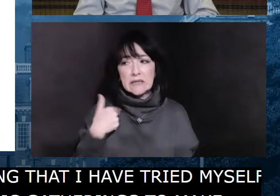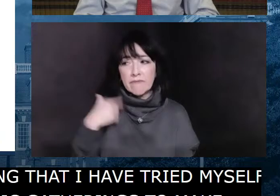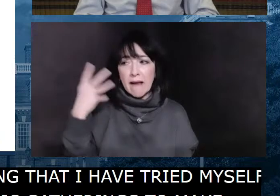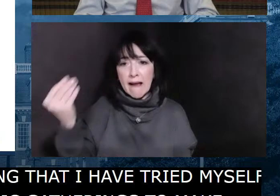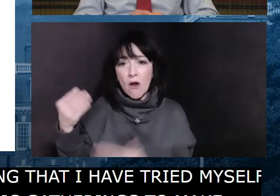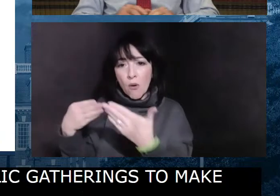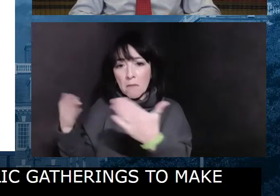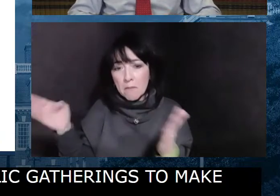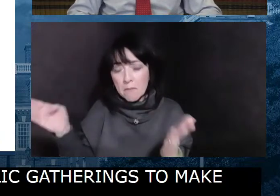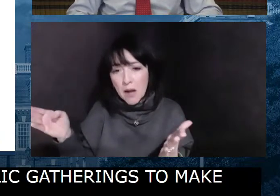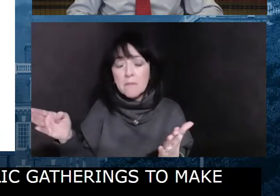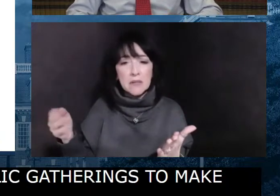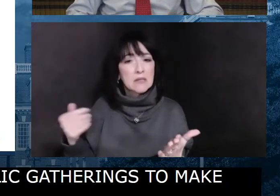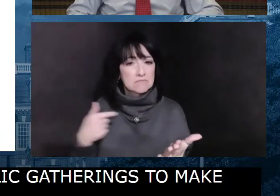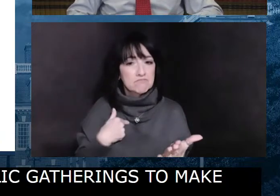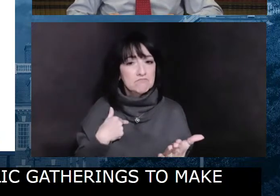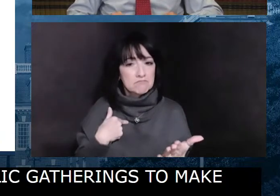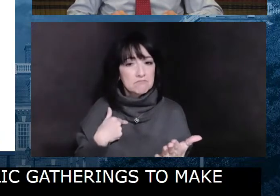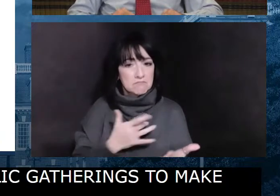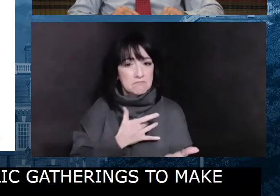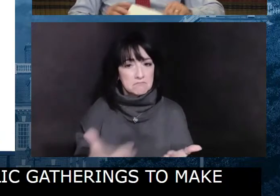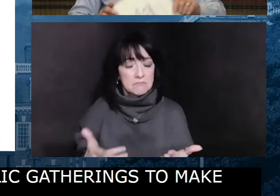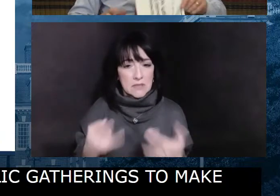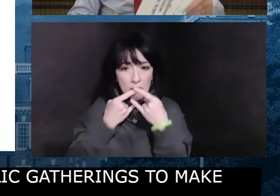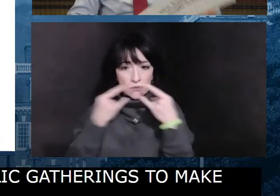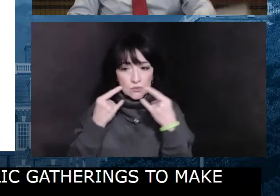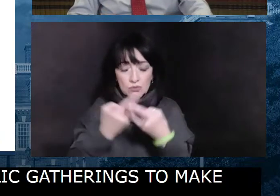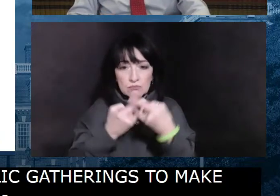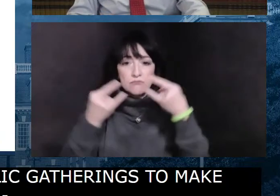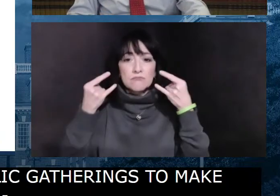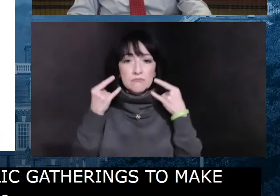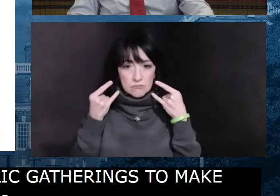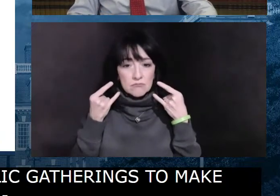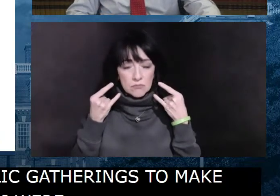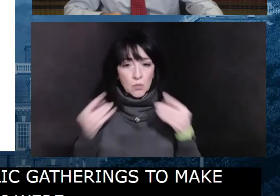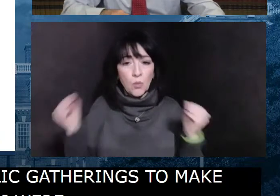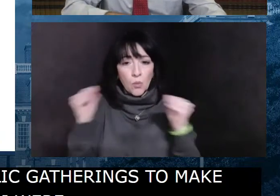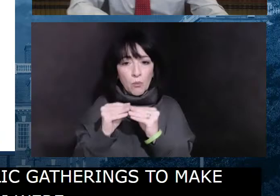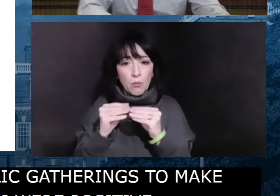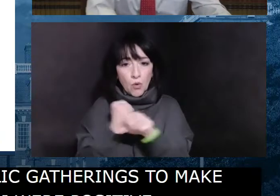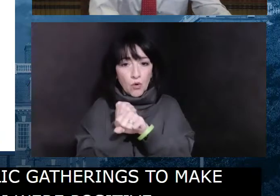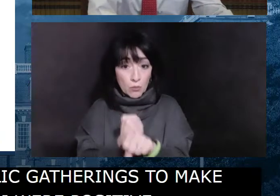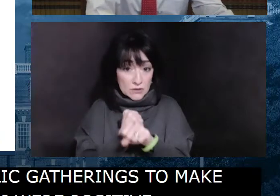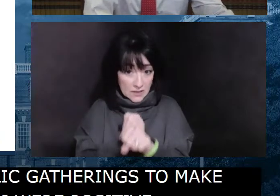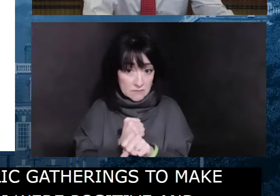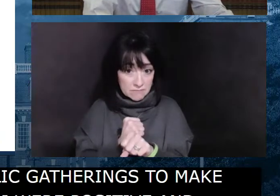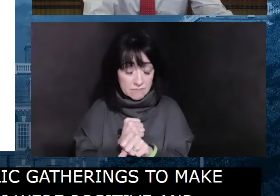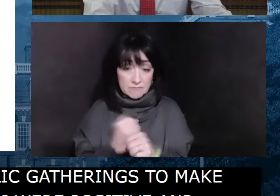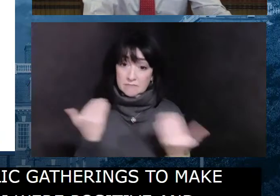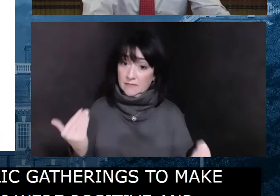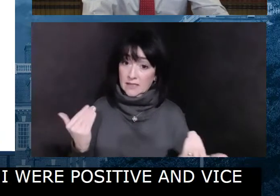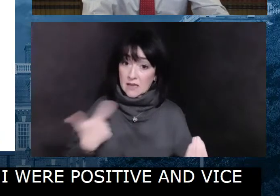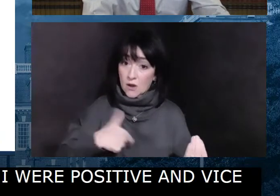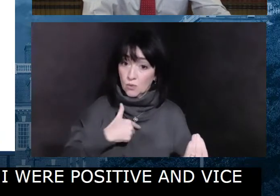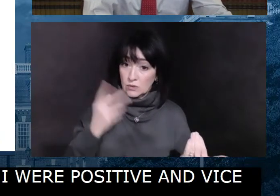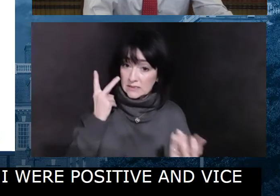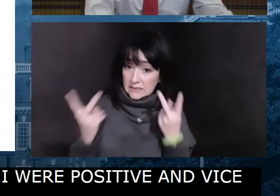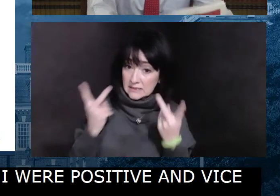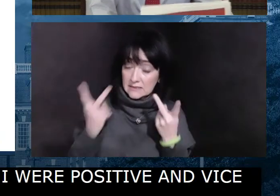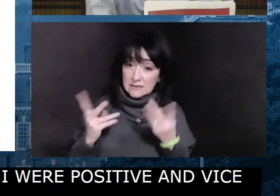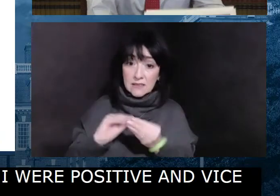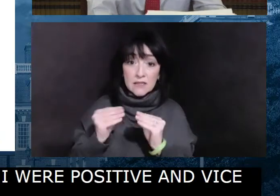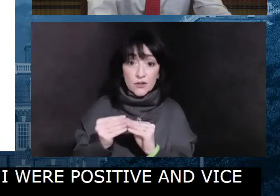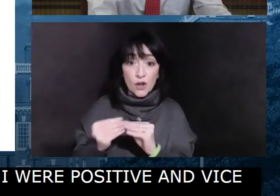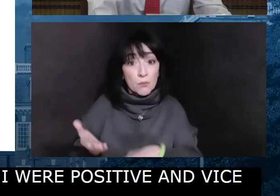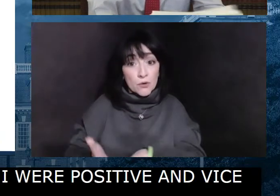and vice versa. So that's a really positive thing. Our numbers are better, but we're still not out of this yet. So